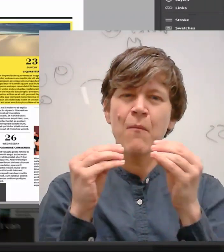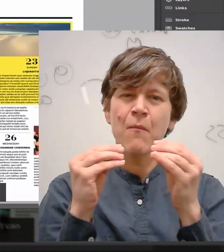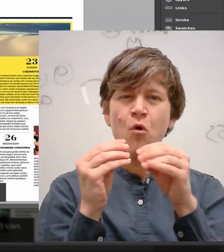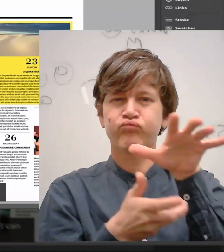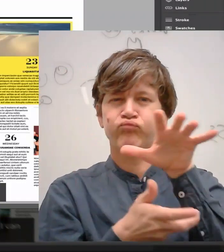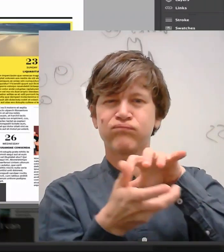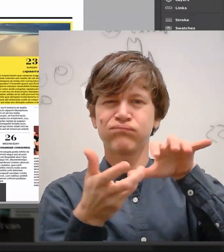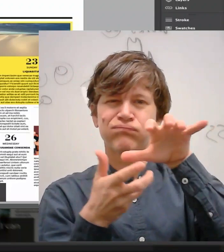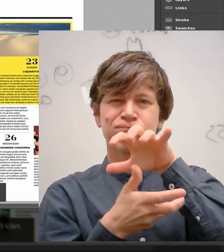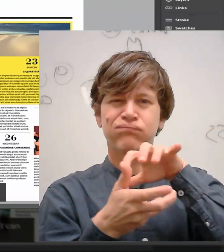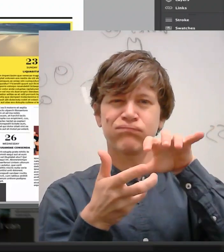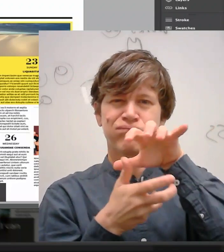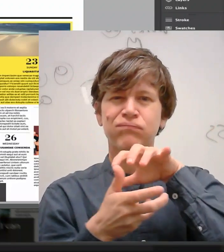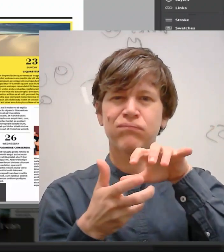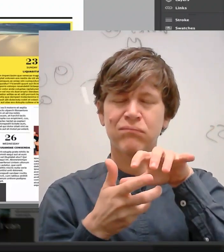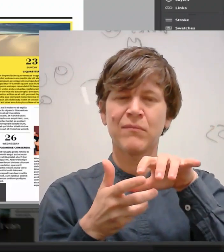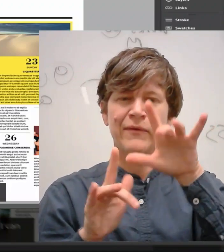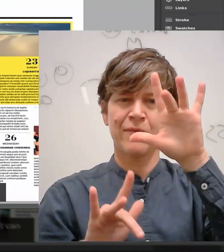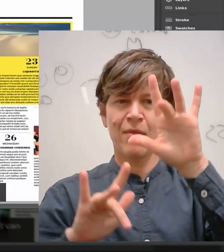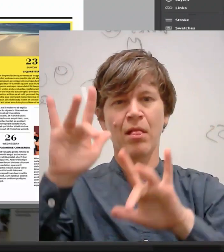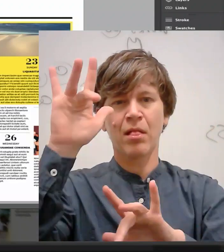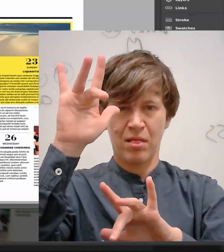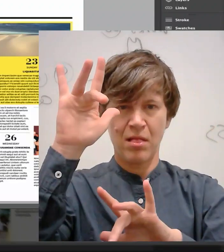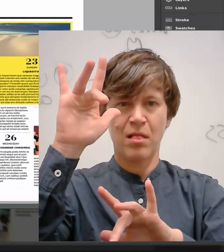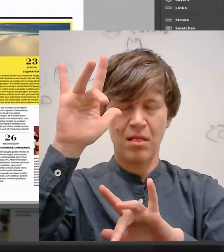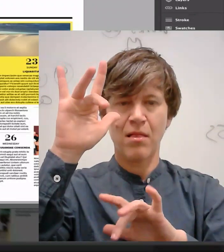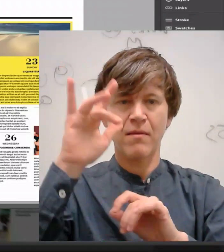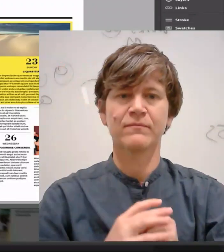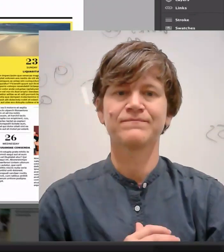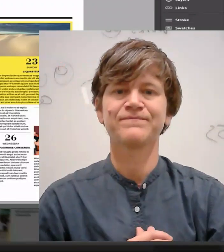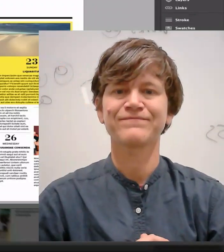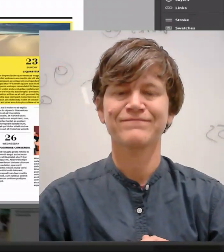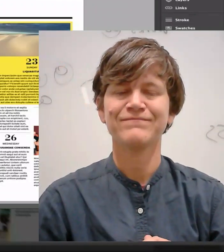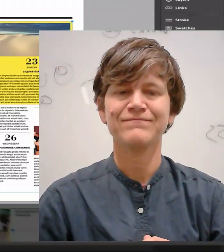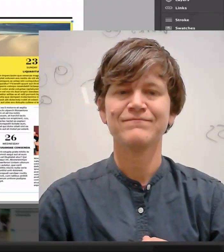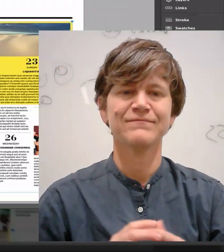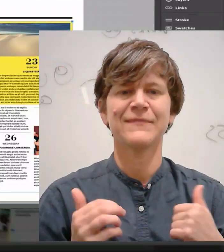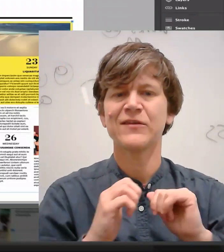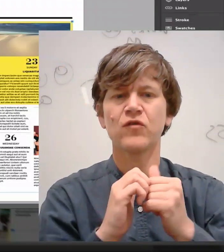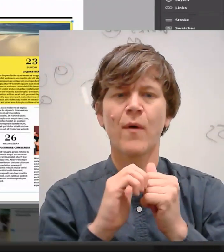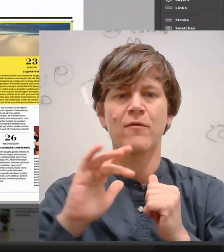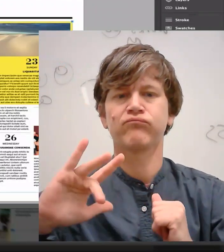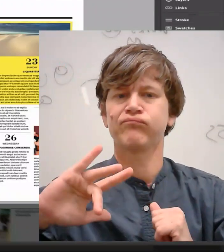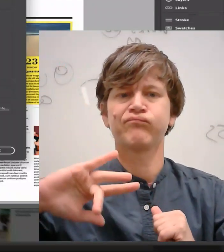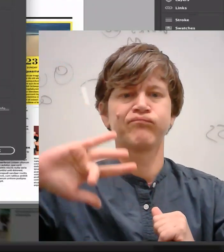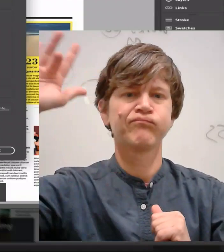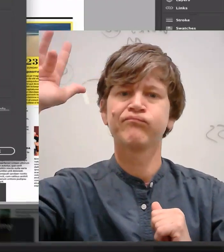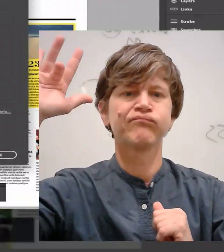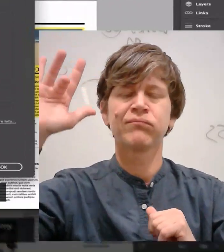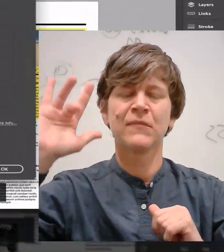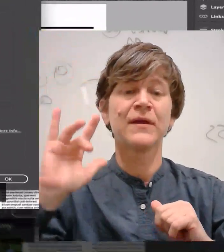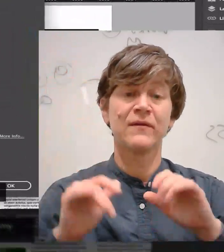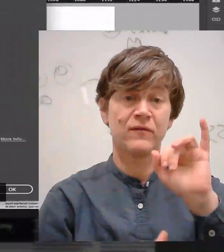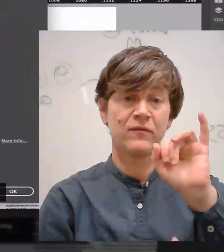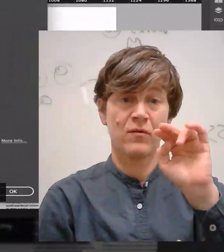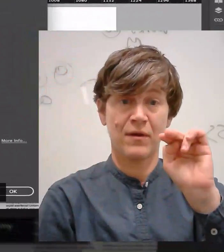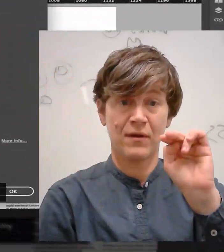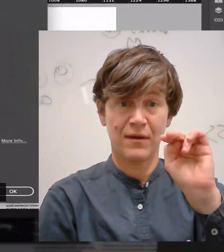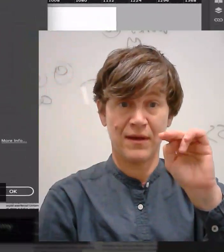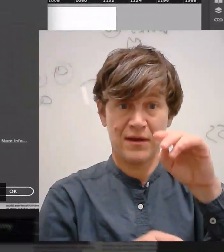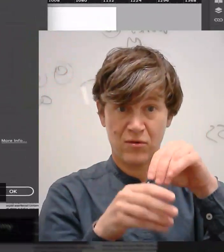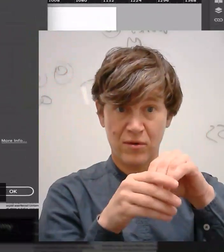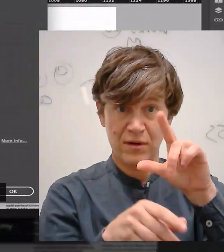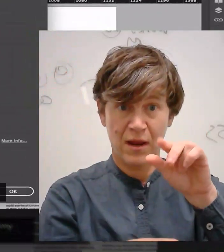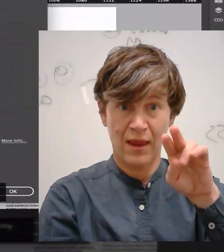I'm just using drag and drop editing, which I can do because it's an inline image. If I press Command or